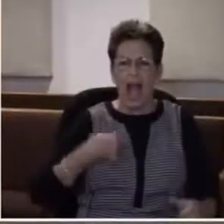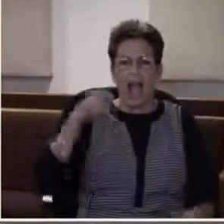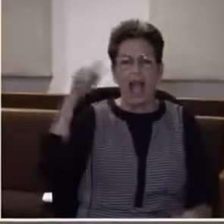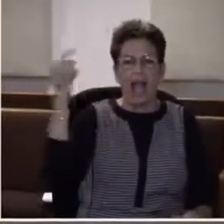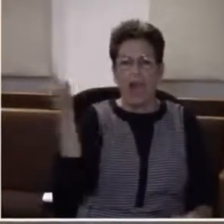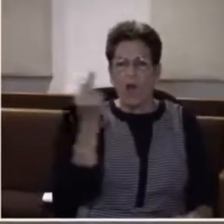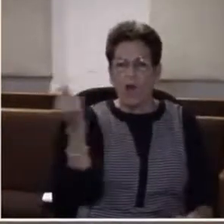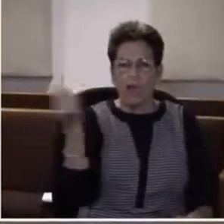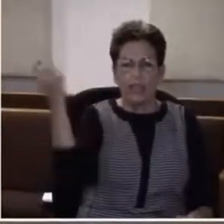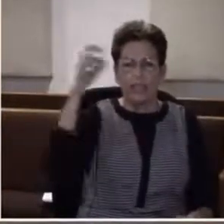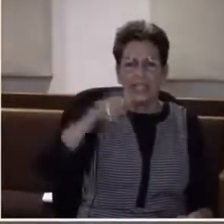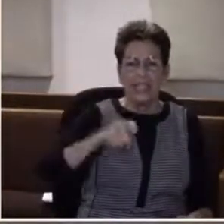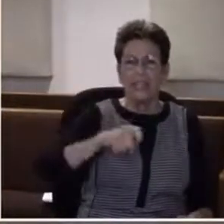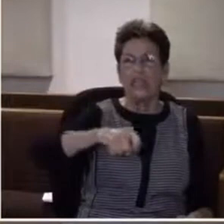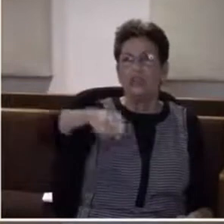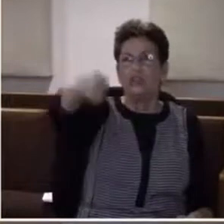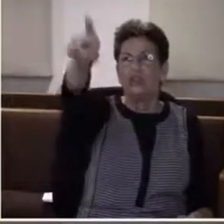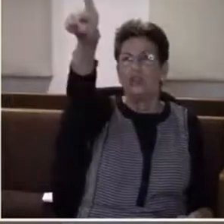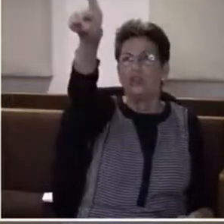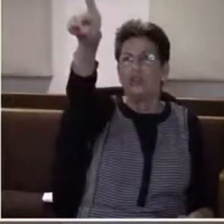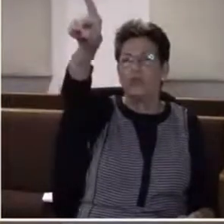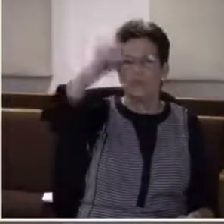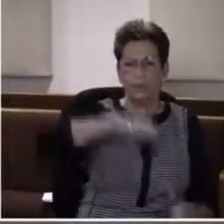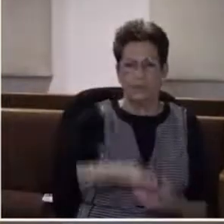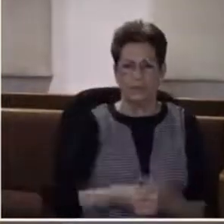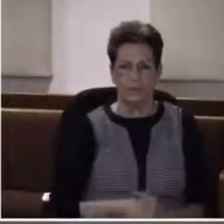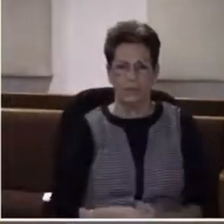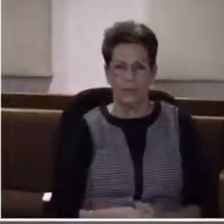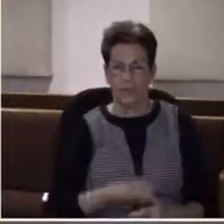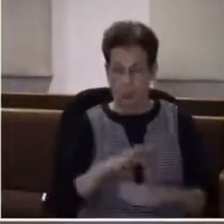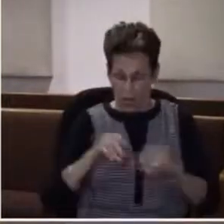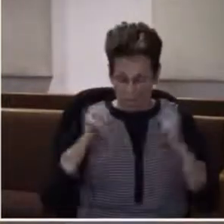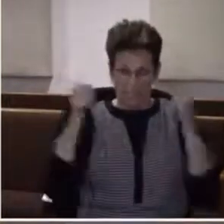And you find that all of a sudden,